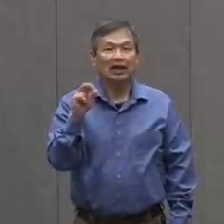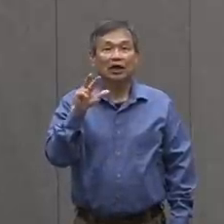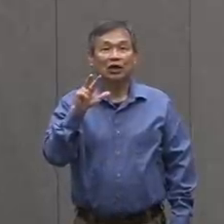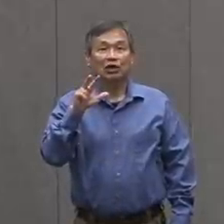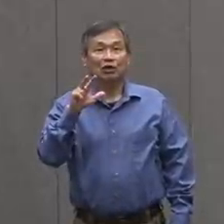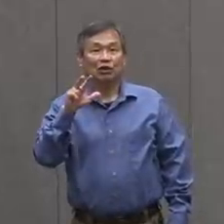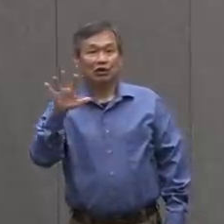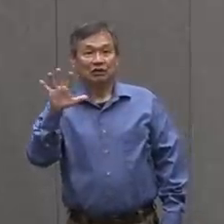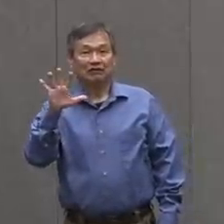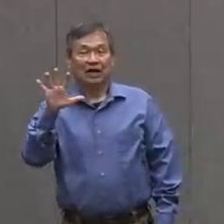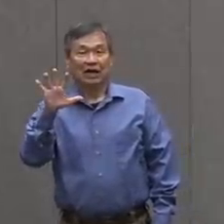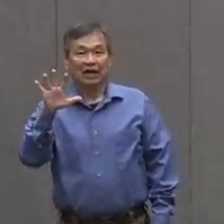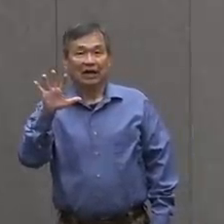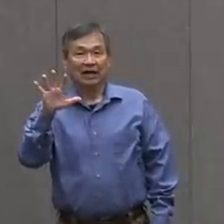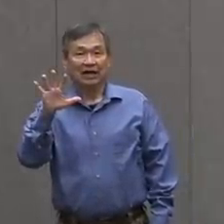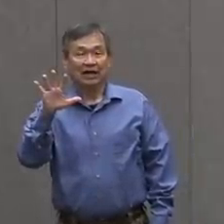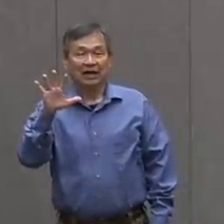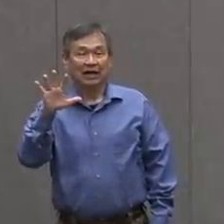35.